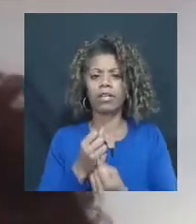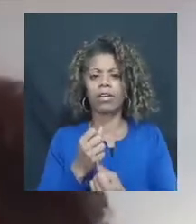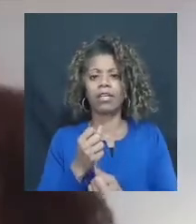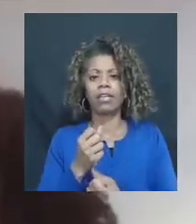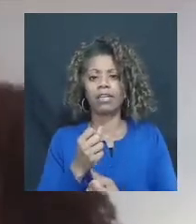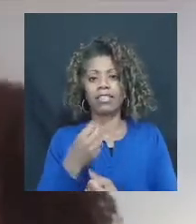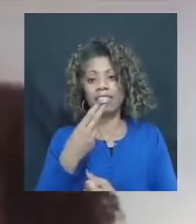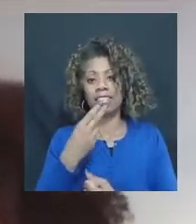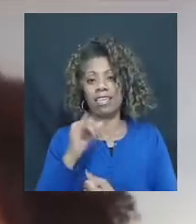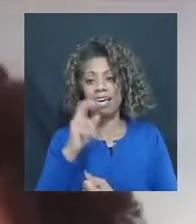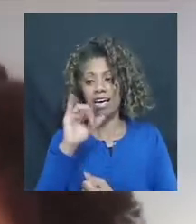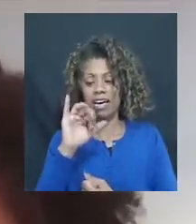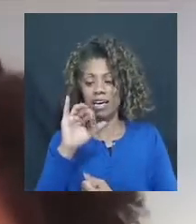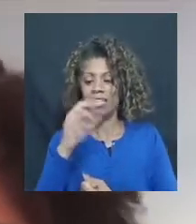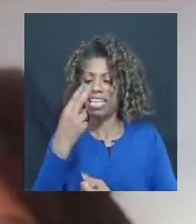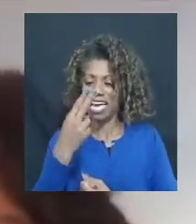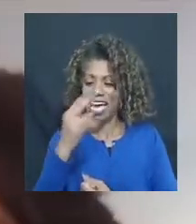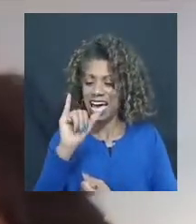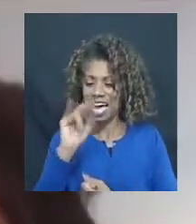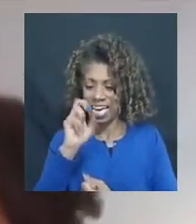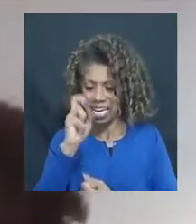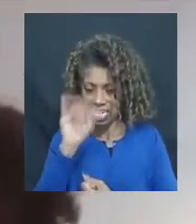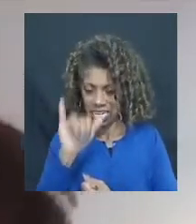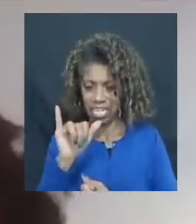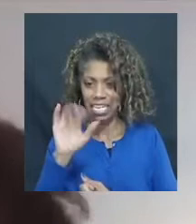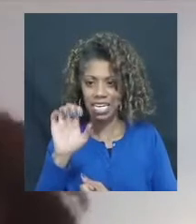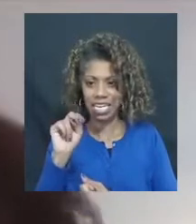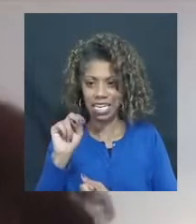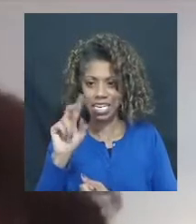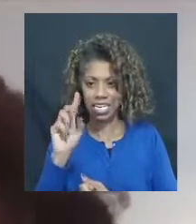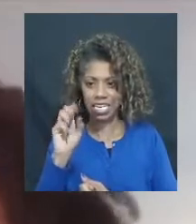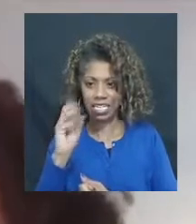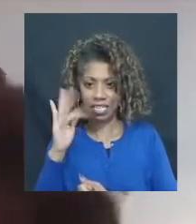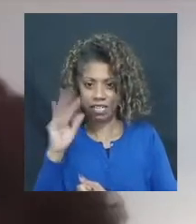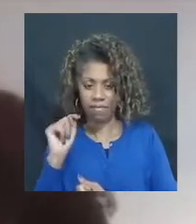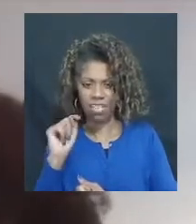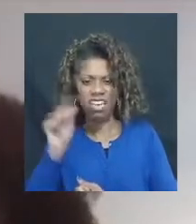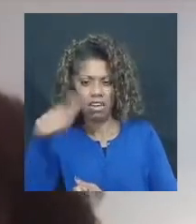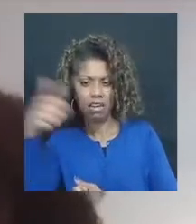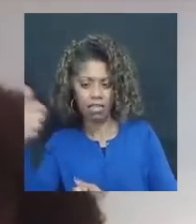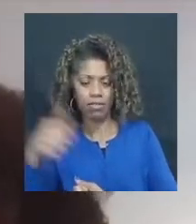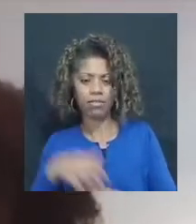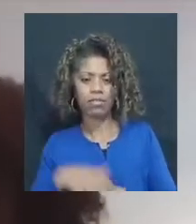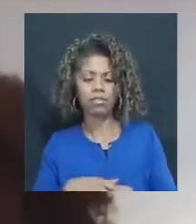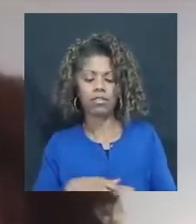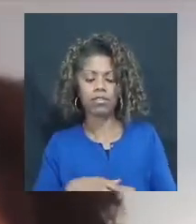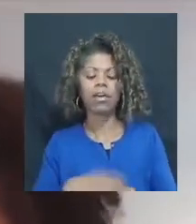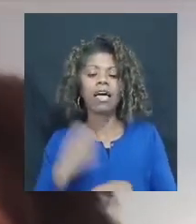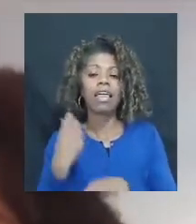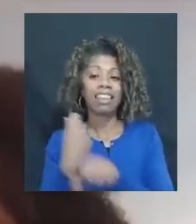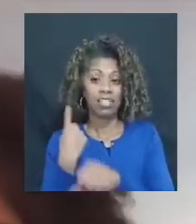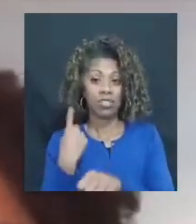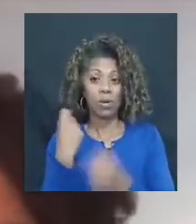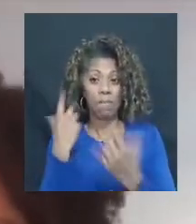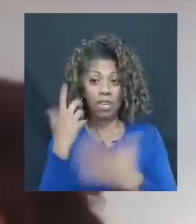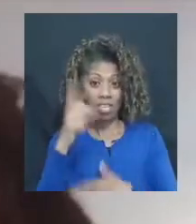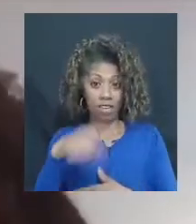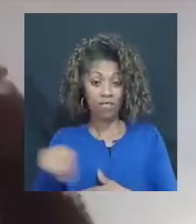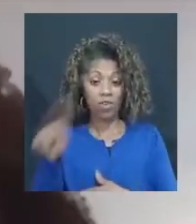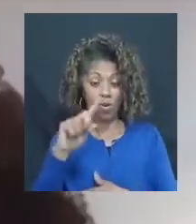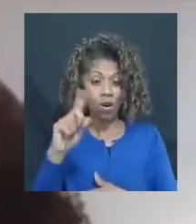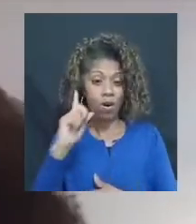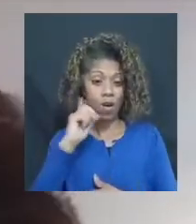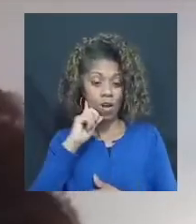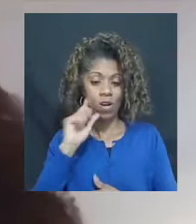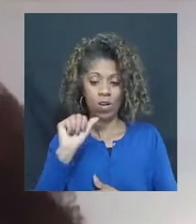Endowments. Today's conversation is a deep dive encore into Trabian's keynote last year that many of you may have heard in Austin. He'll be weaving